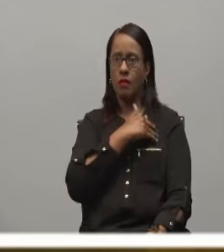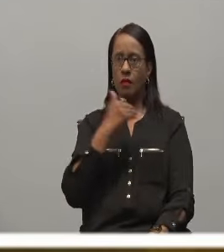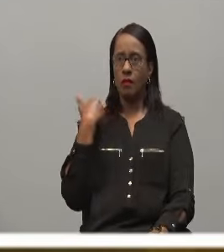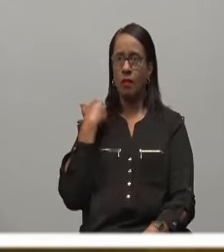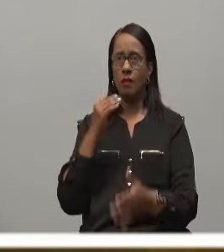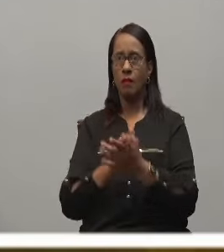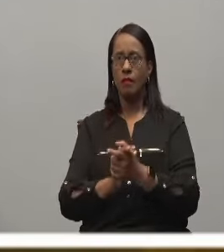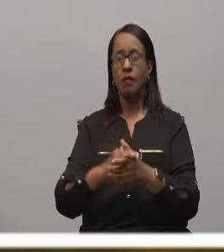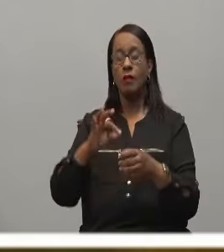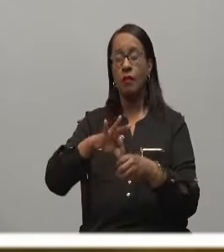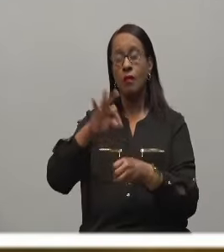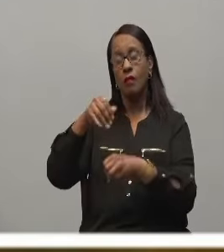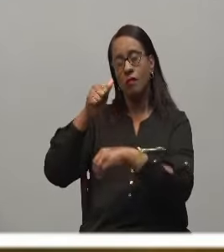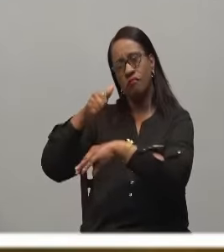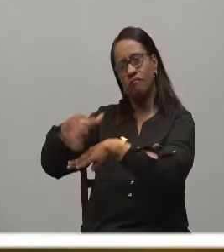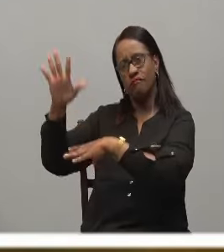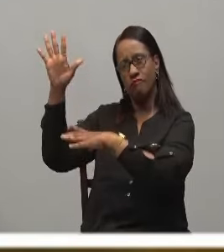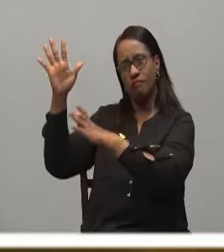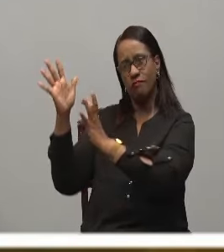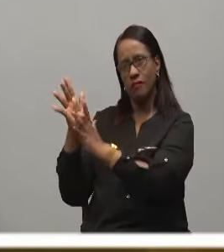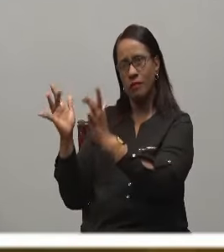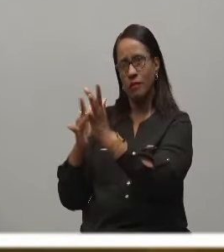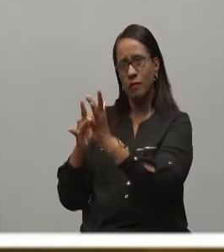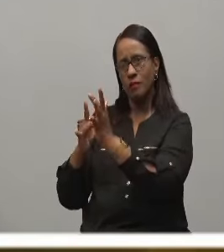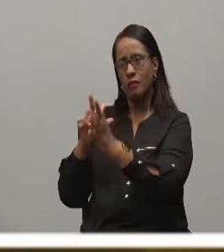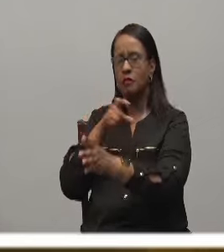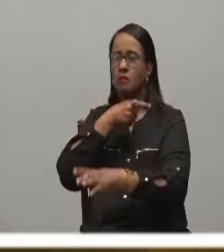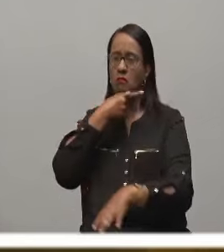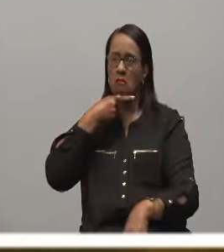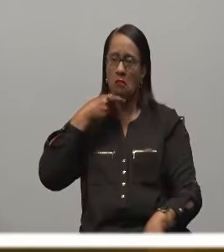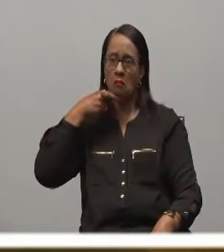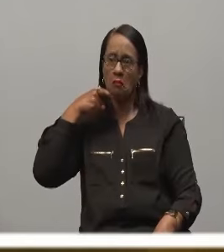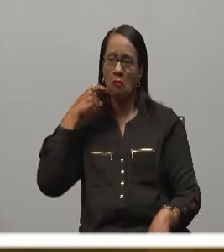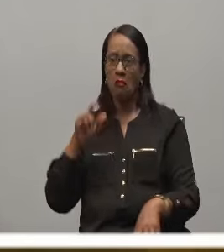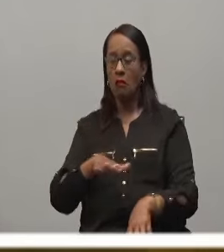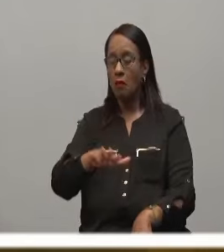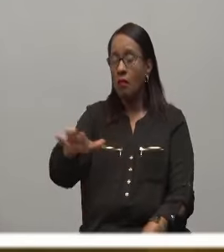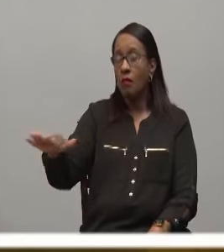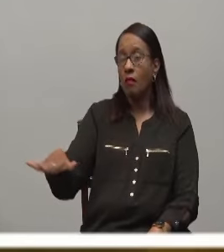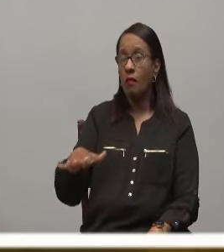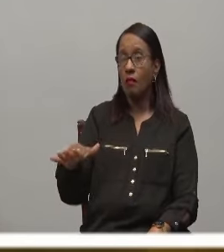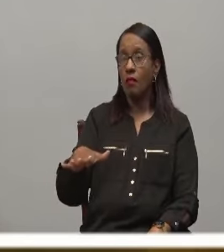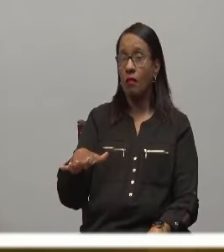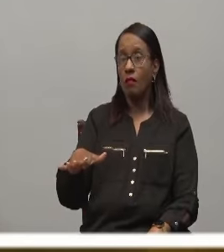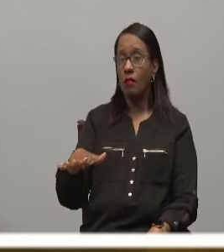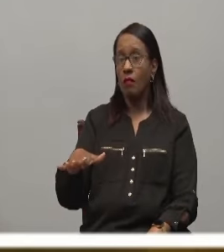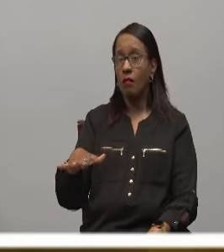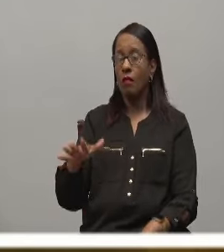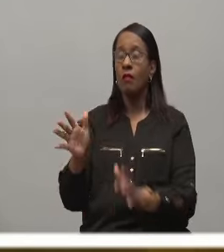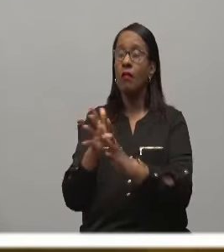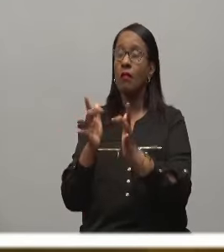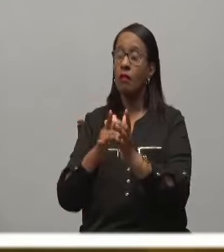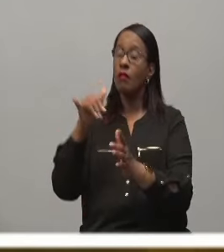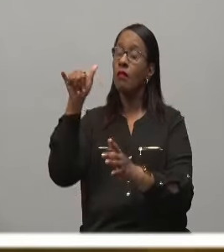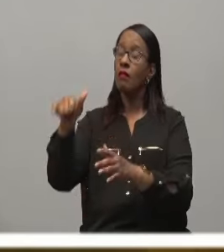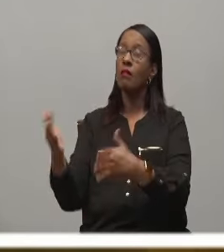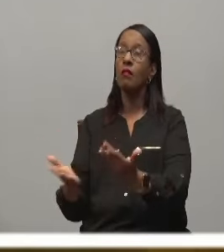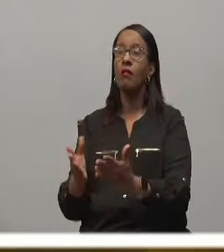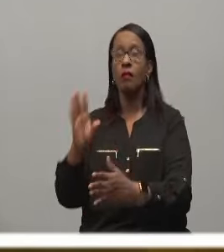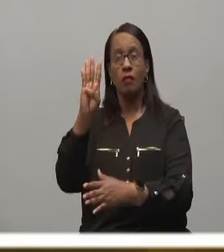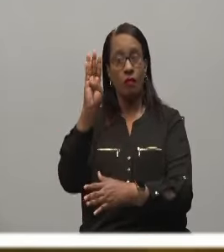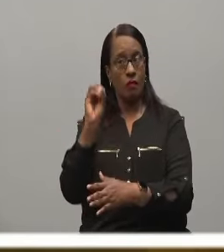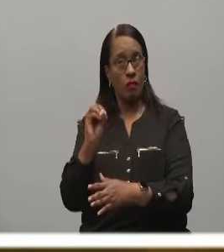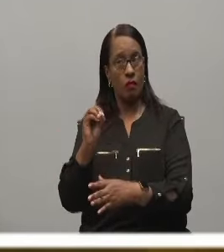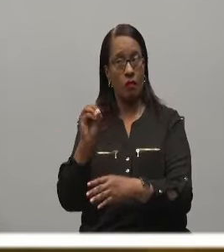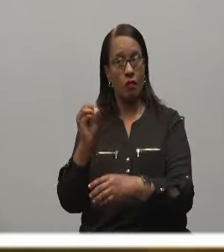The Spirit drove Jesus out into the wilderness, and he remained there for 40 days and was tempted